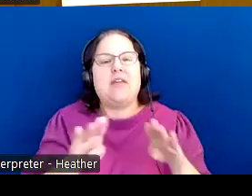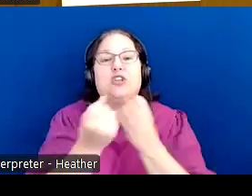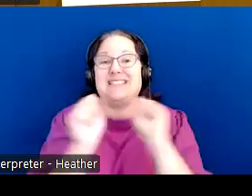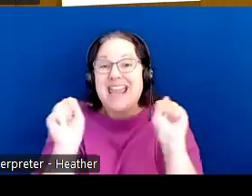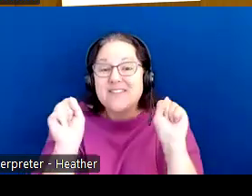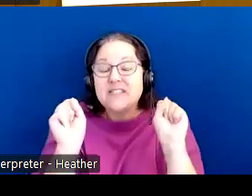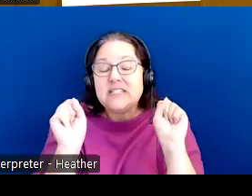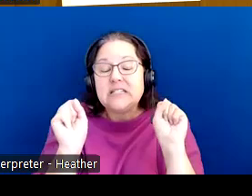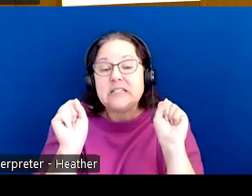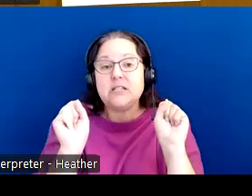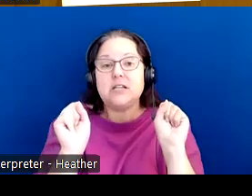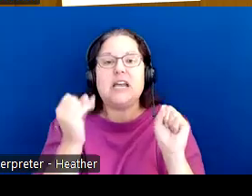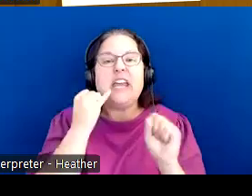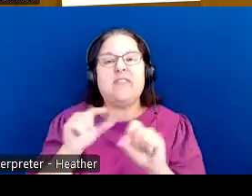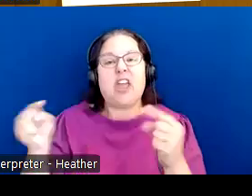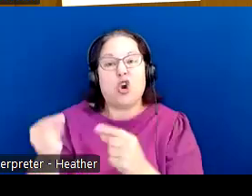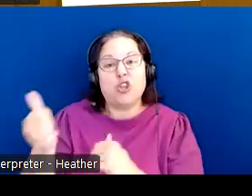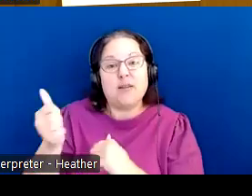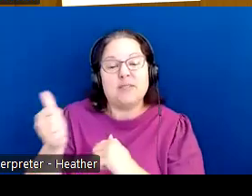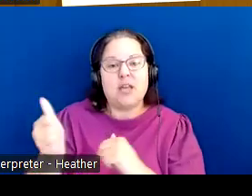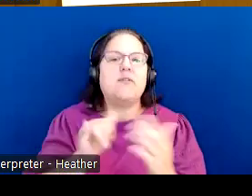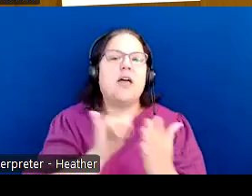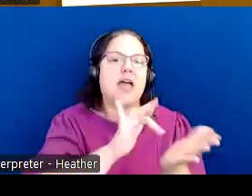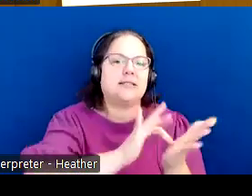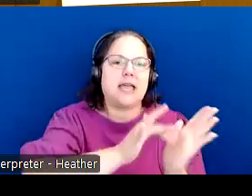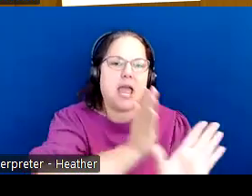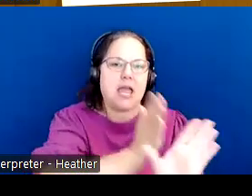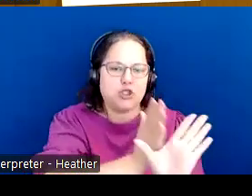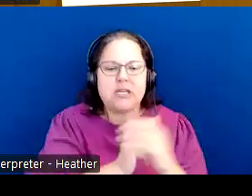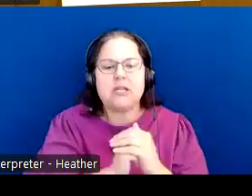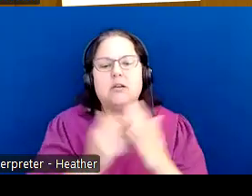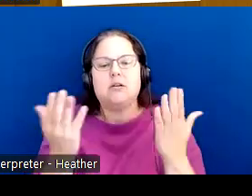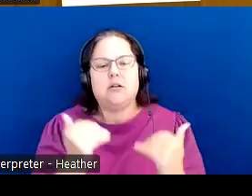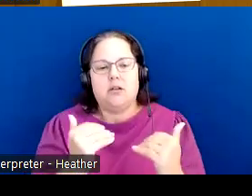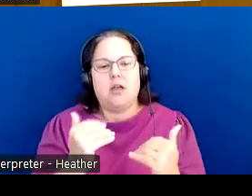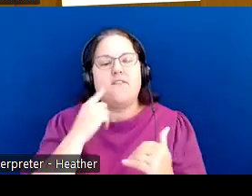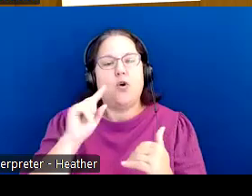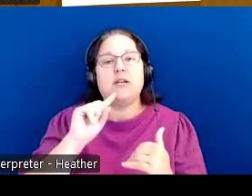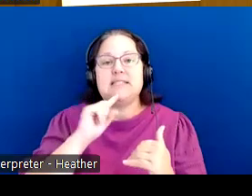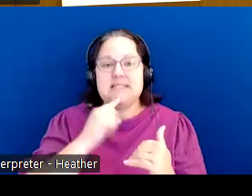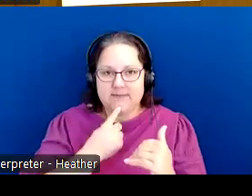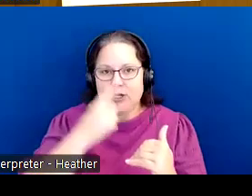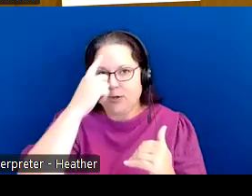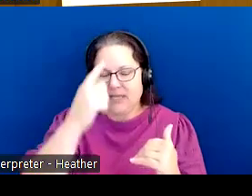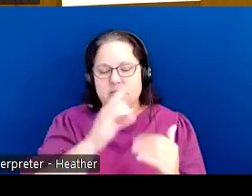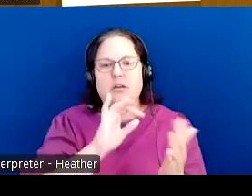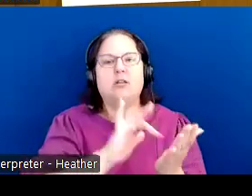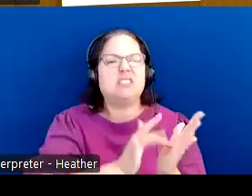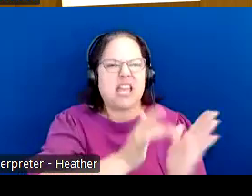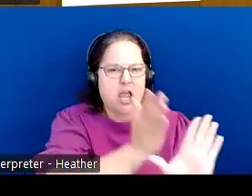after self-immolation, that always goes to psychiatry. Treating severe mental illness goes to